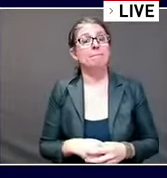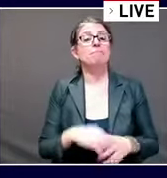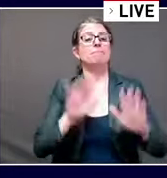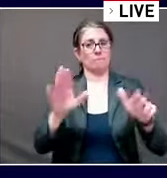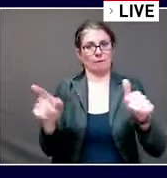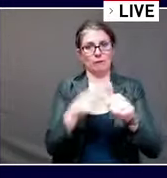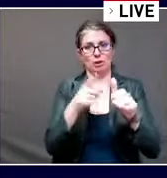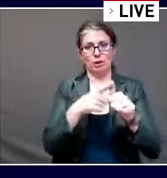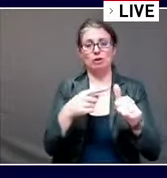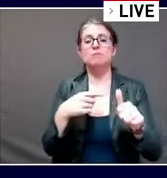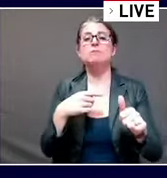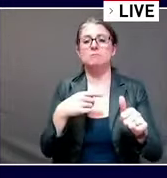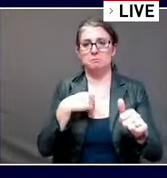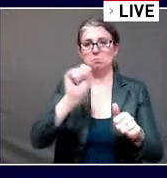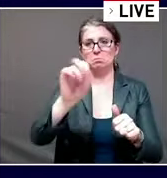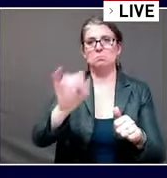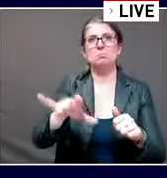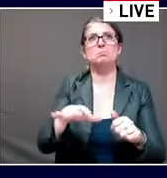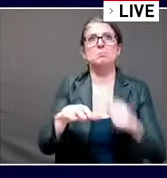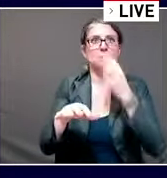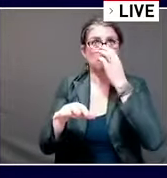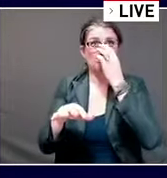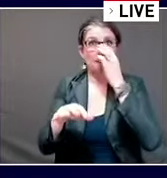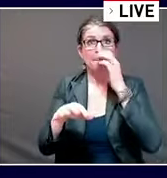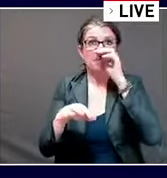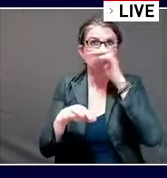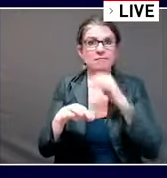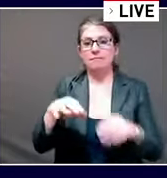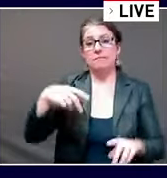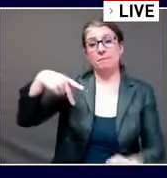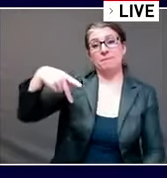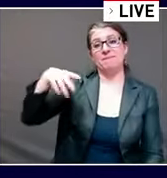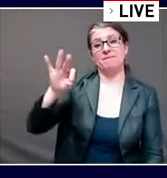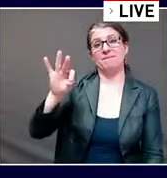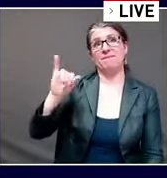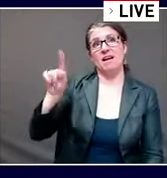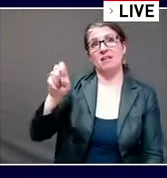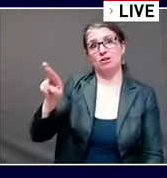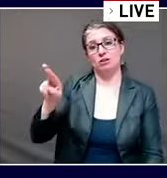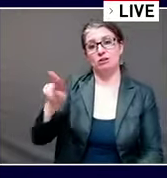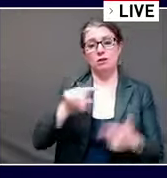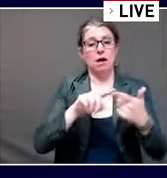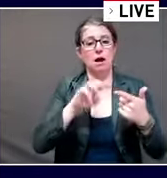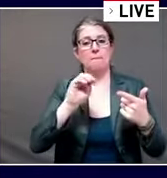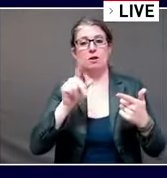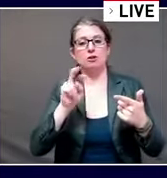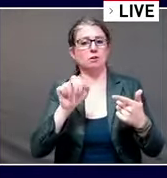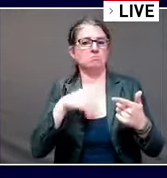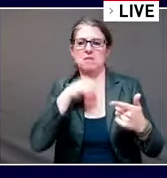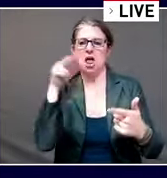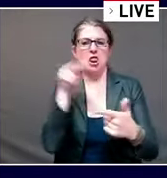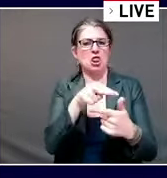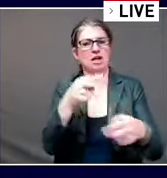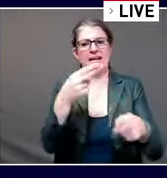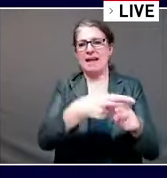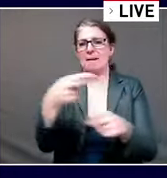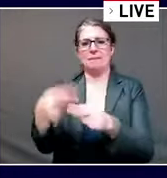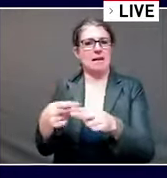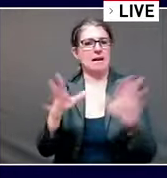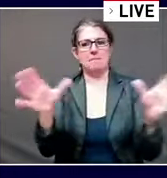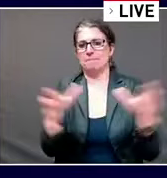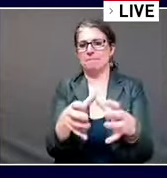career scientists at the FDA, these are experts in vaccine data and safety. They have been at